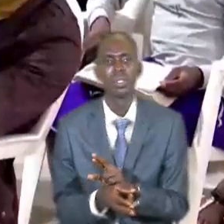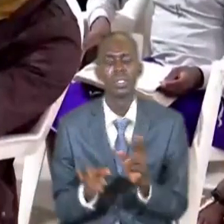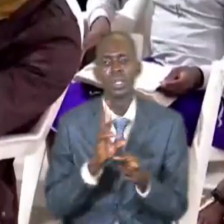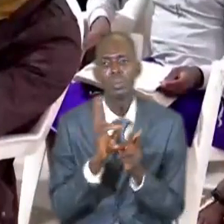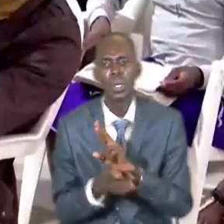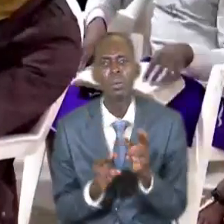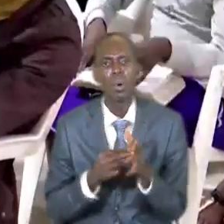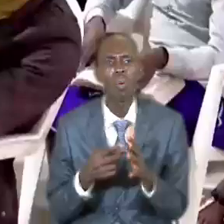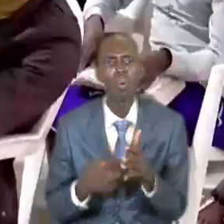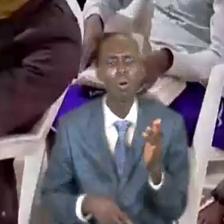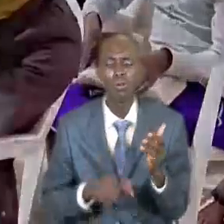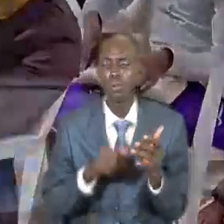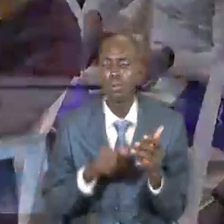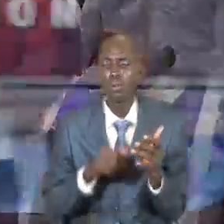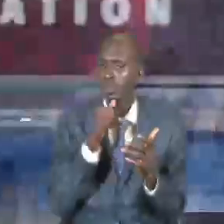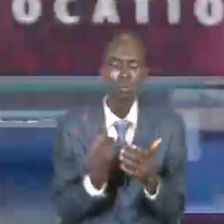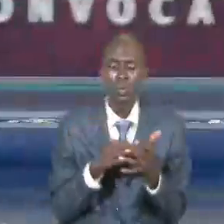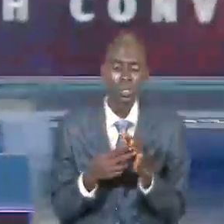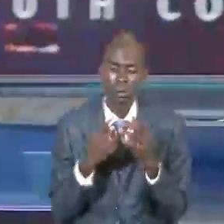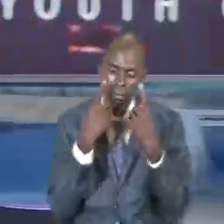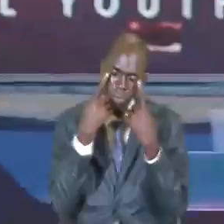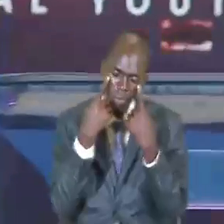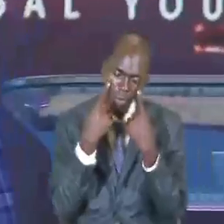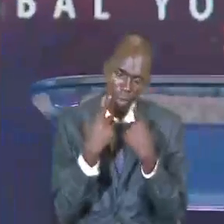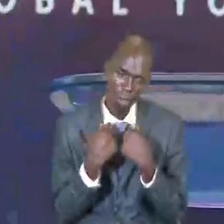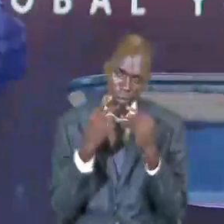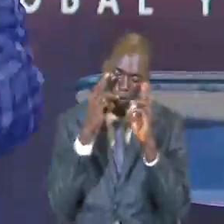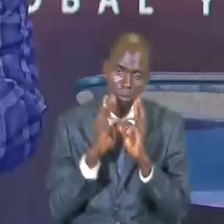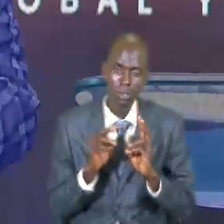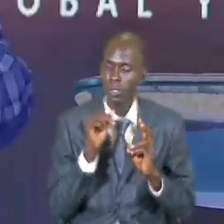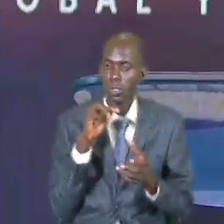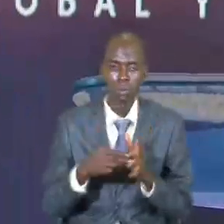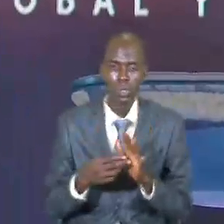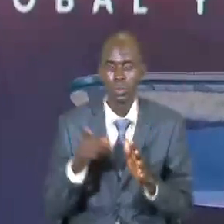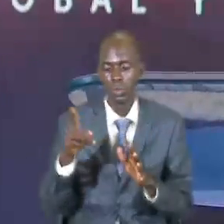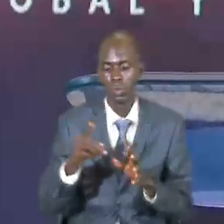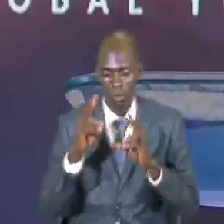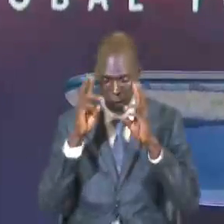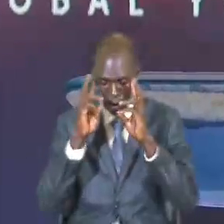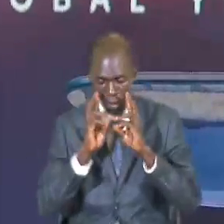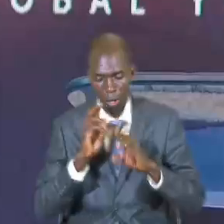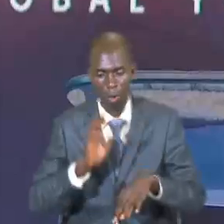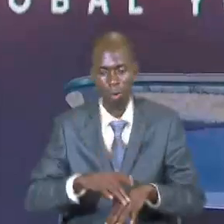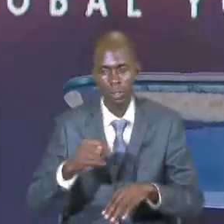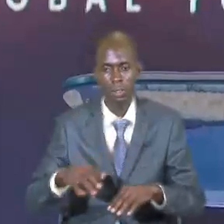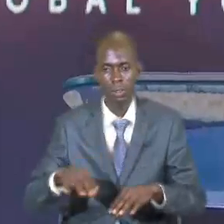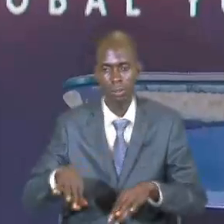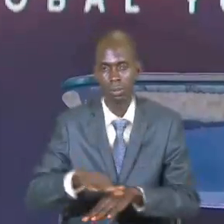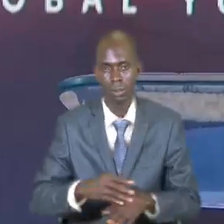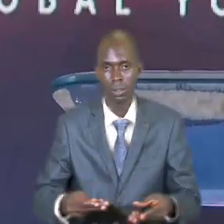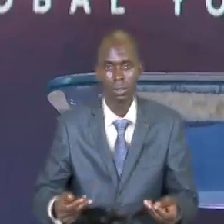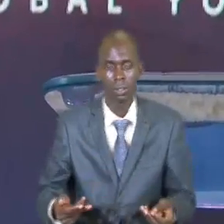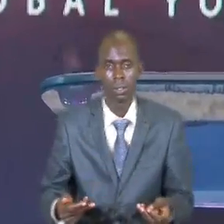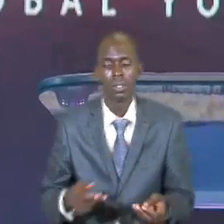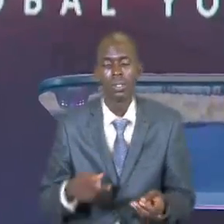that mean get on the ground and roll? Not really. Repent. What does that mean? Does that mean to slap yourself? Not